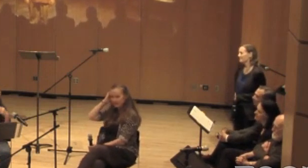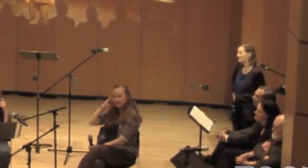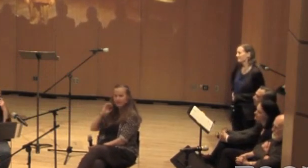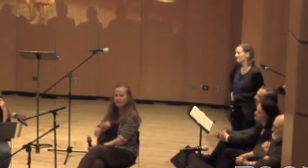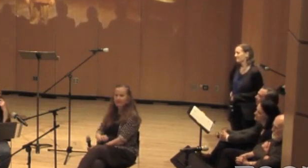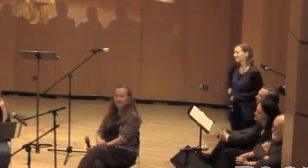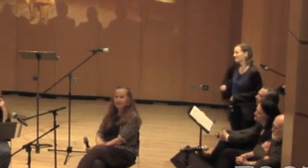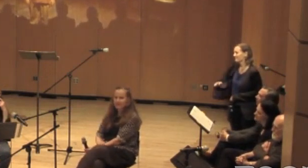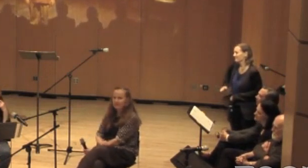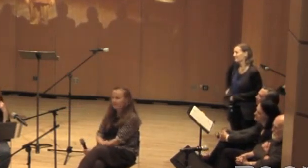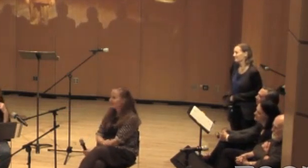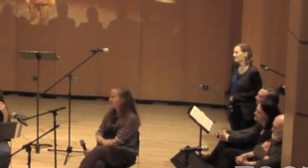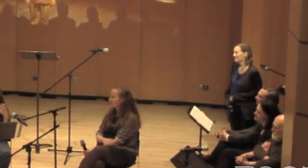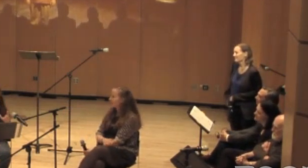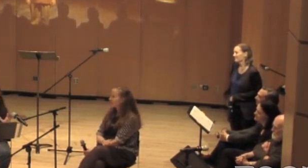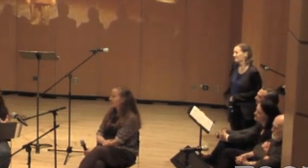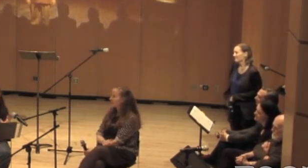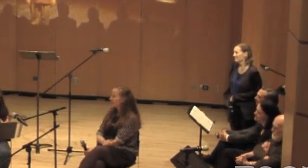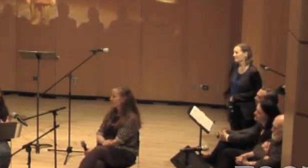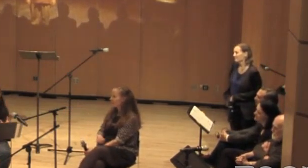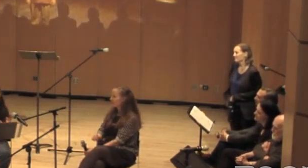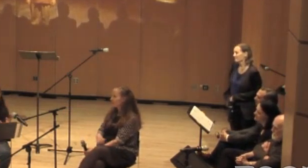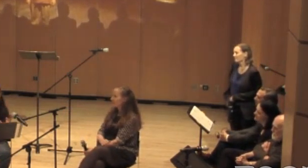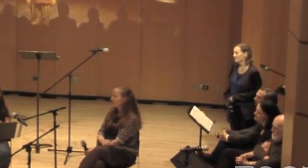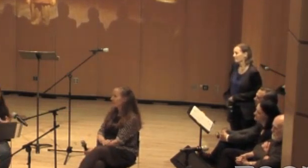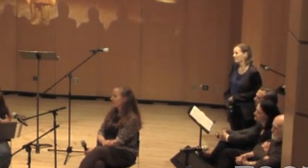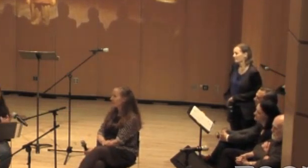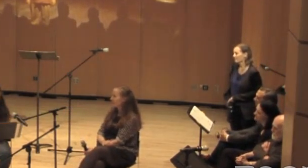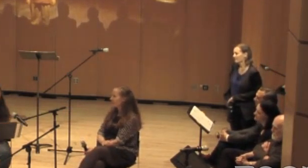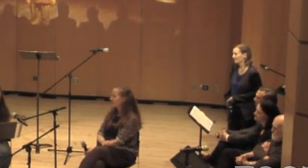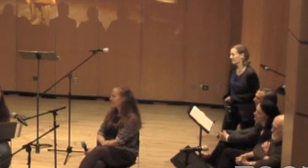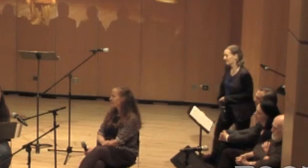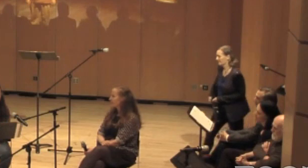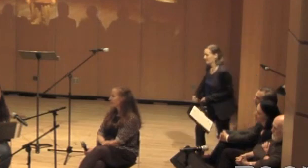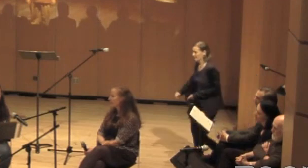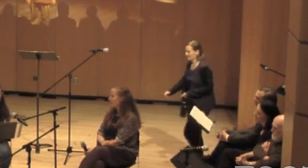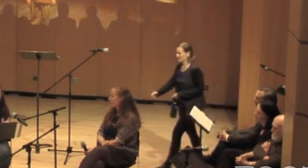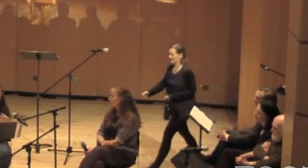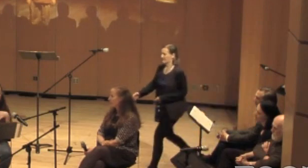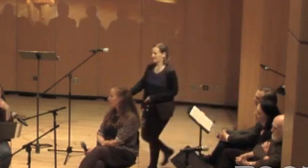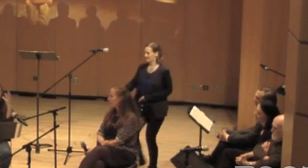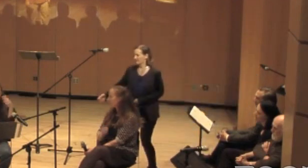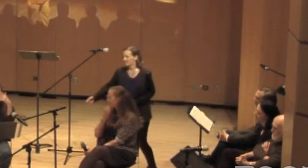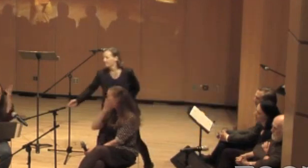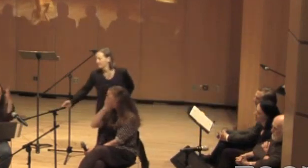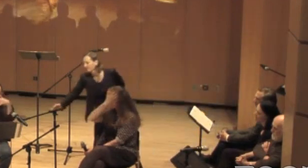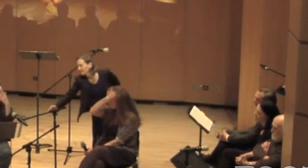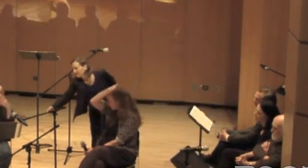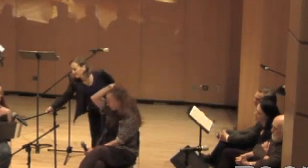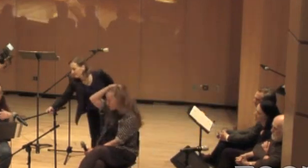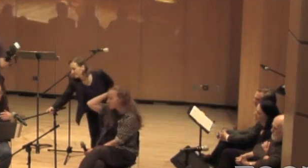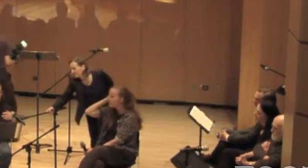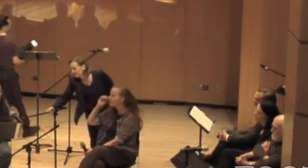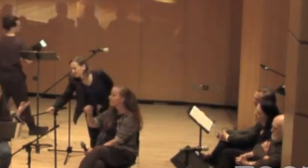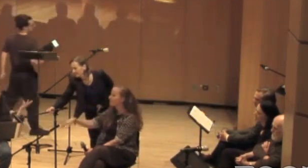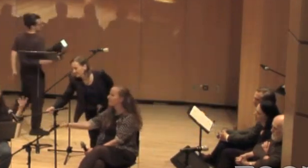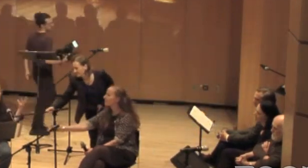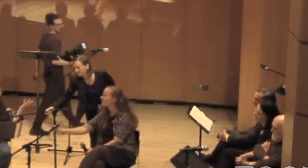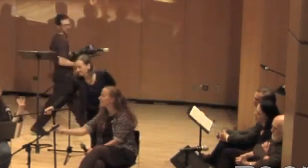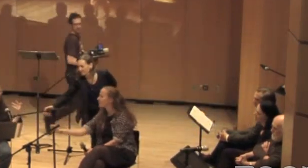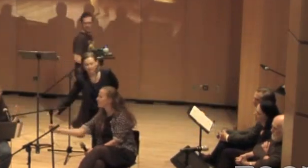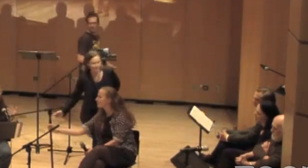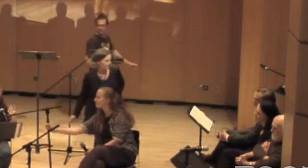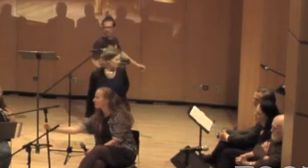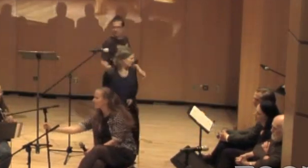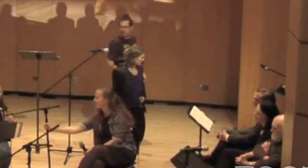ago and when I came to look at the play again uh